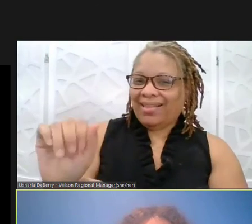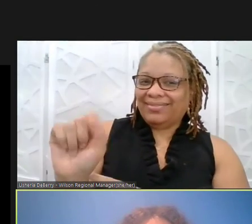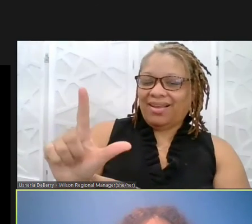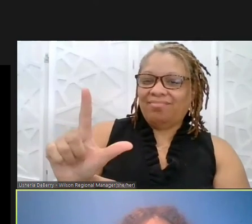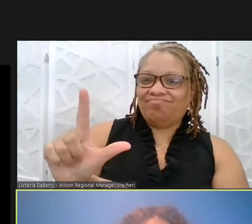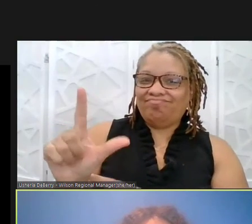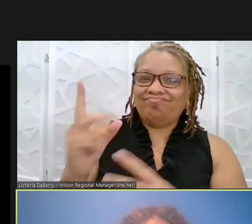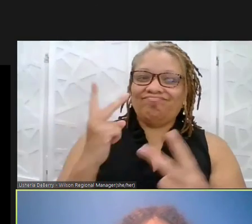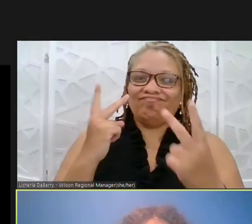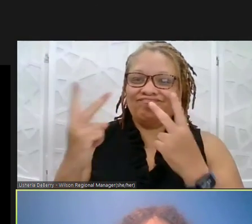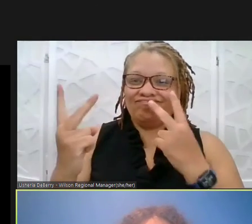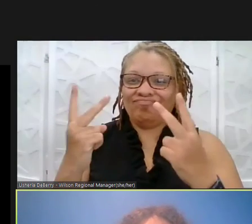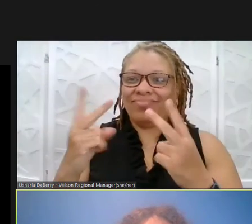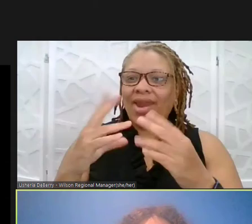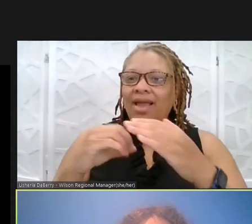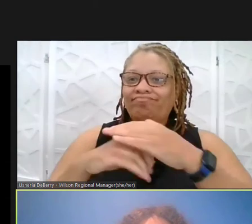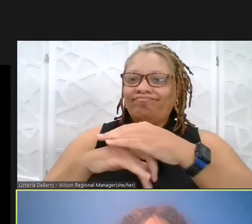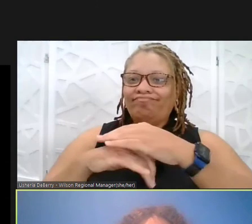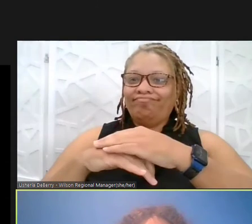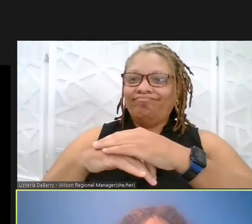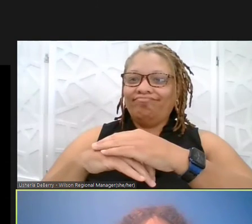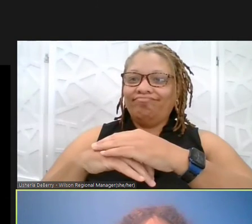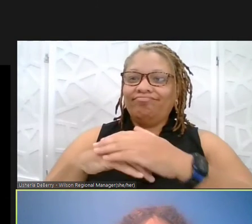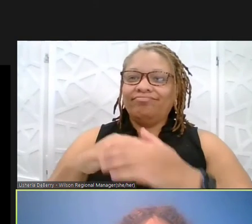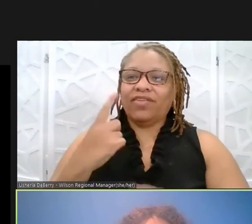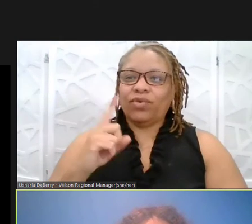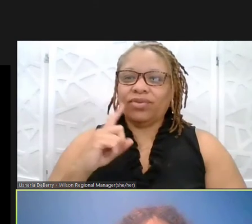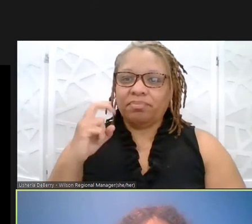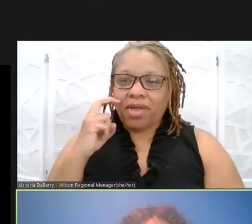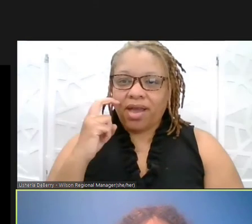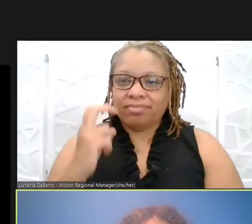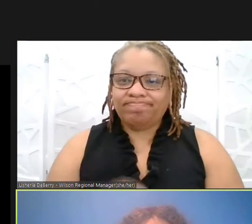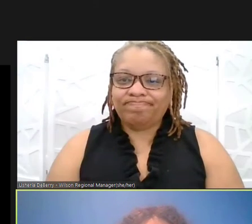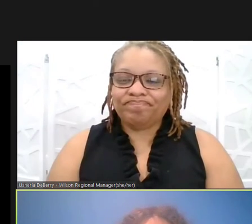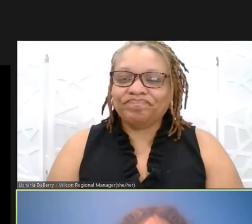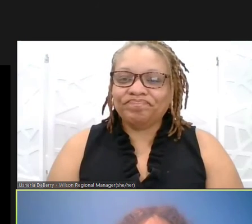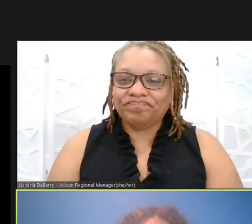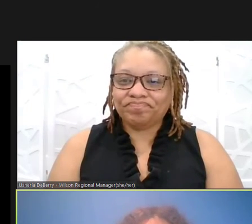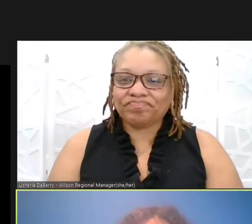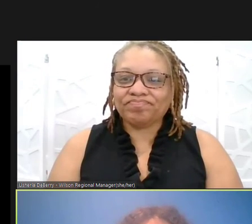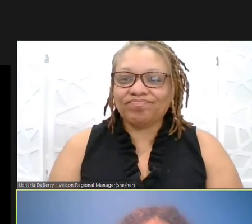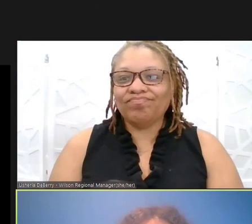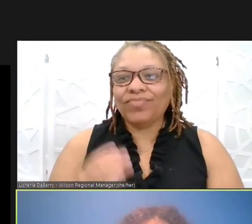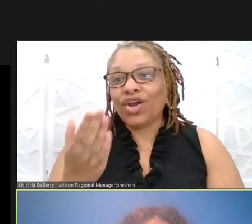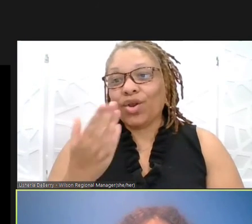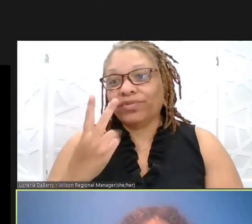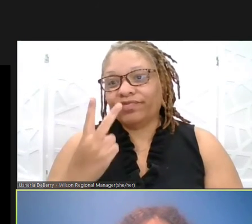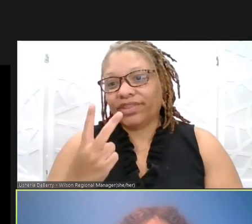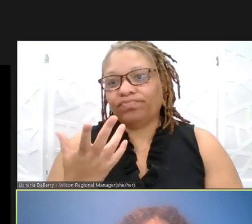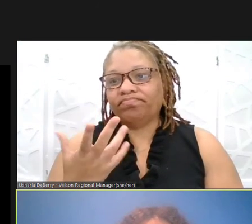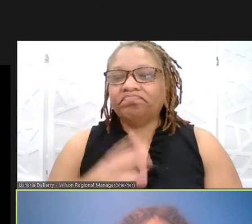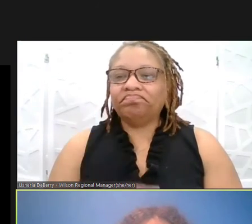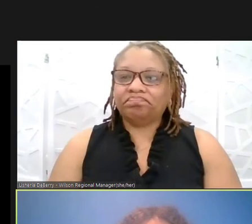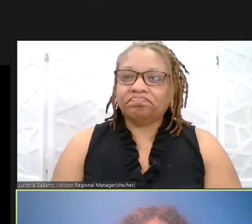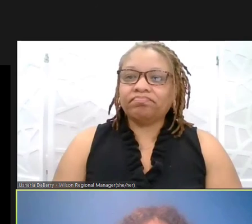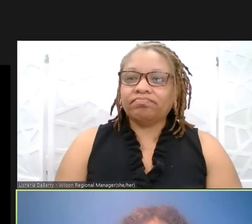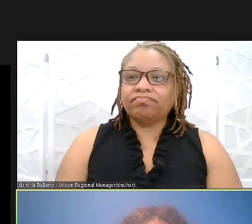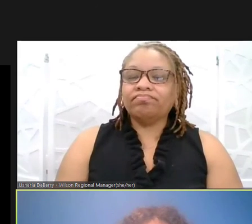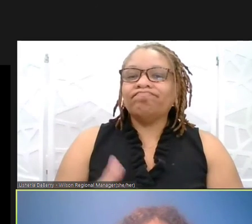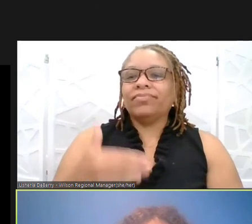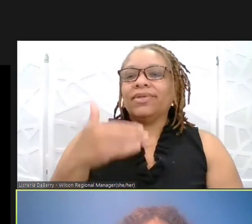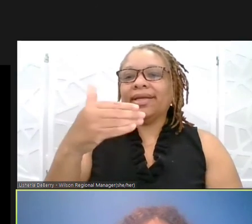Visual communication. ASL is a visual language. For deafblind individuals, it may be used